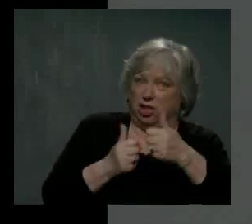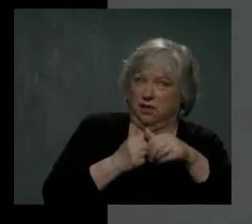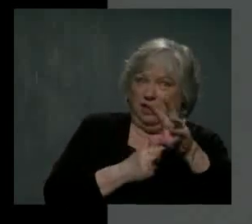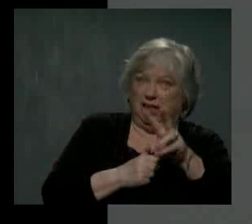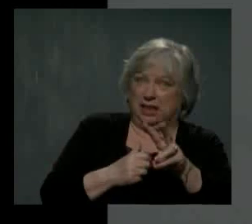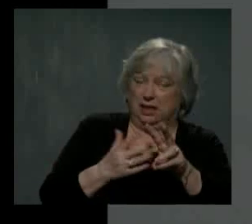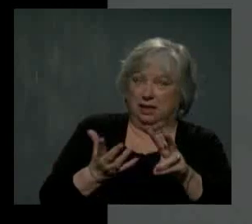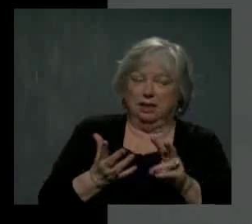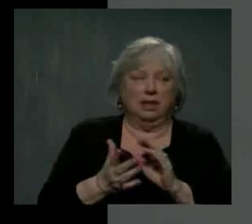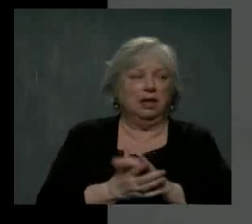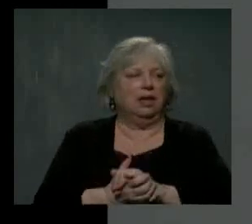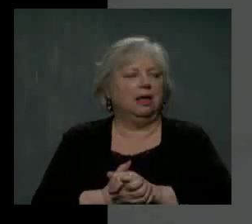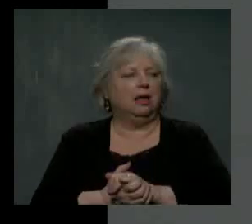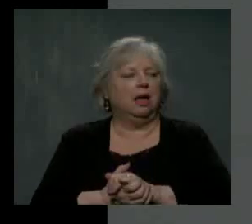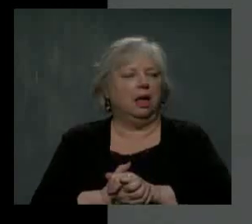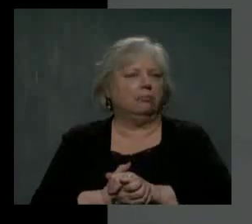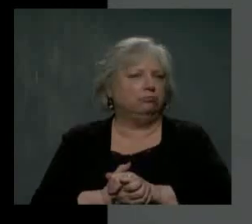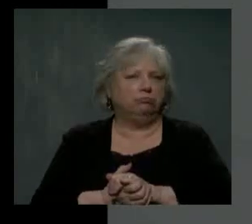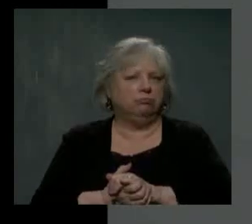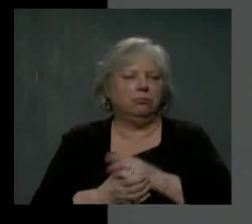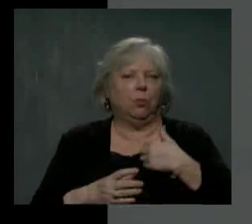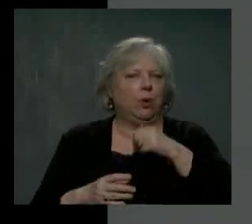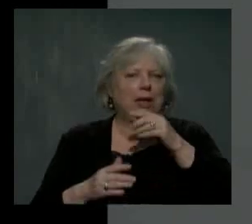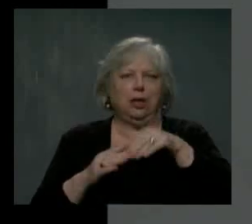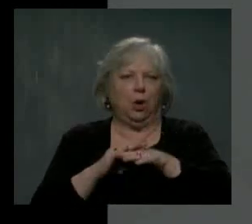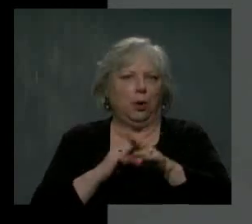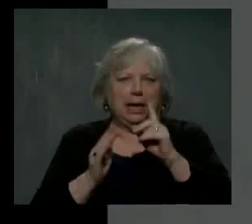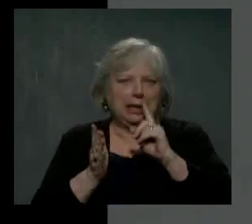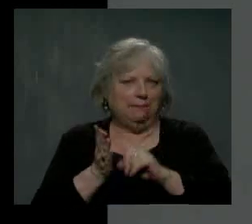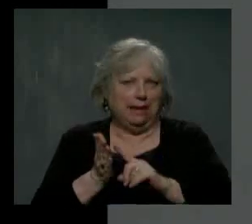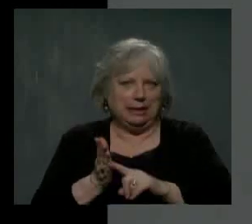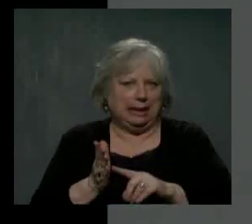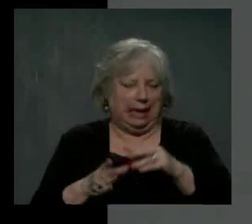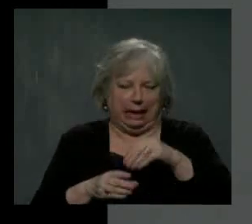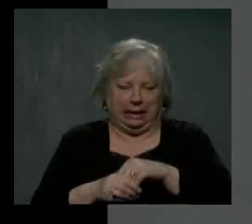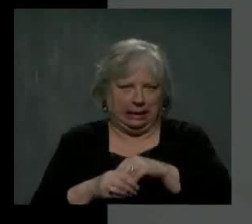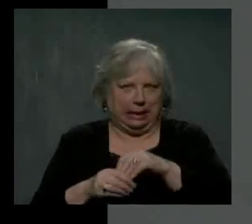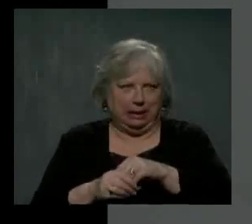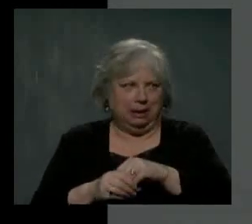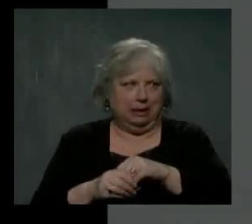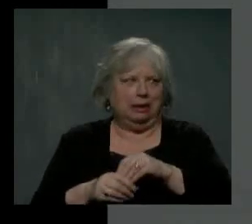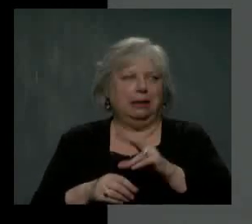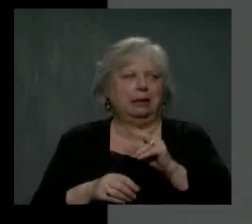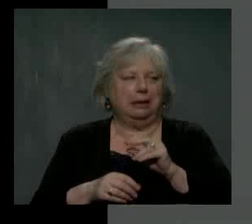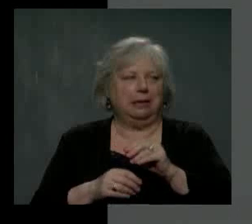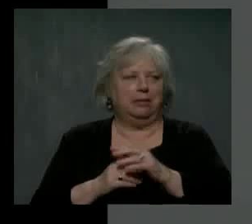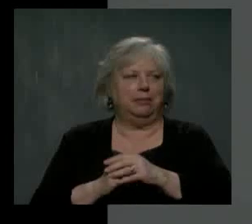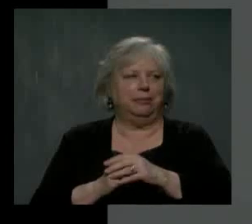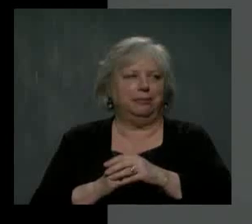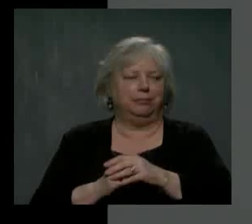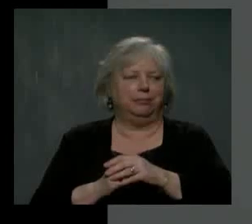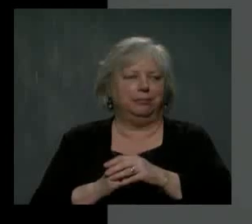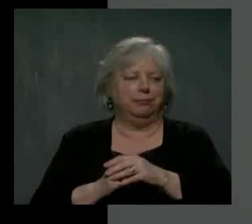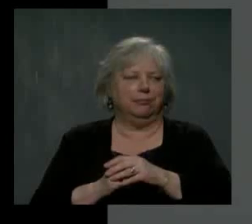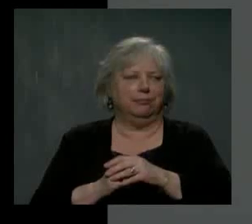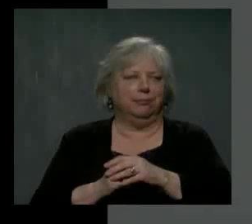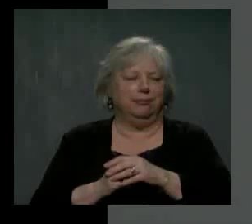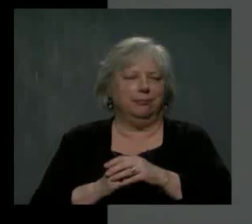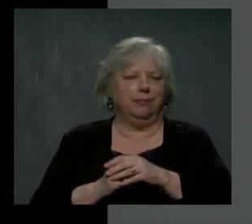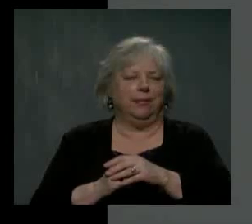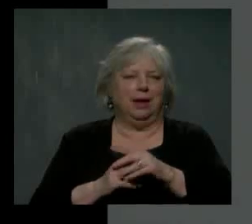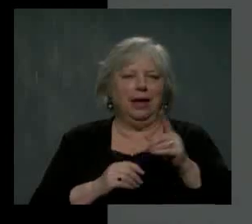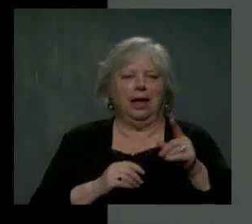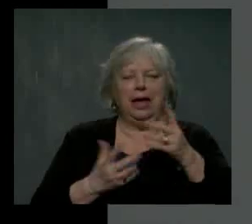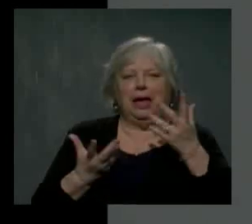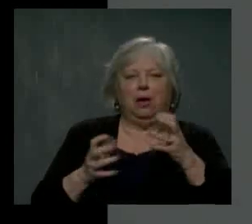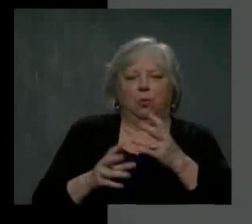buildings? We did not go in and investigate inside of them. Mm-hmm. He was not proposing